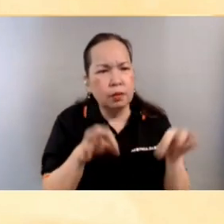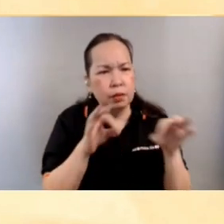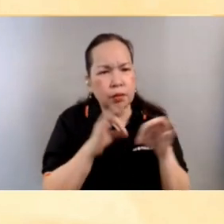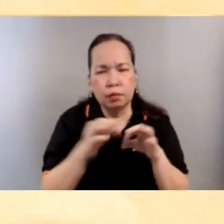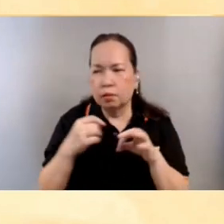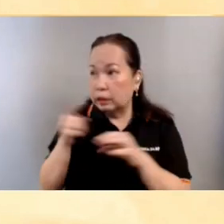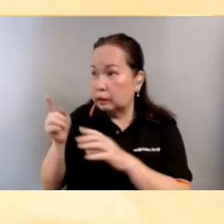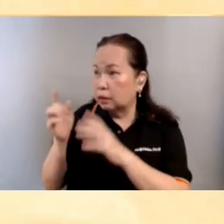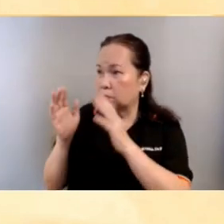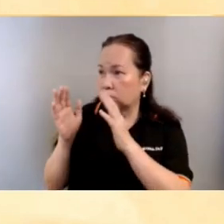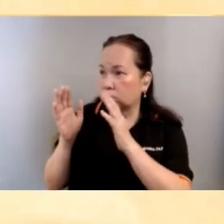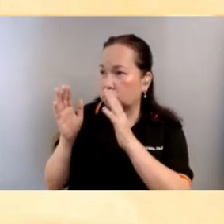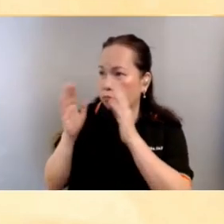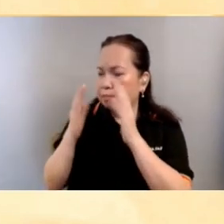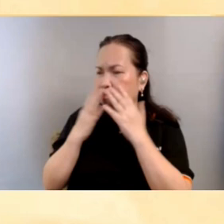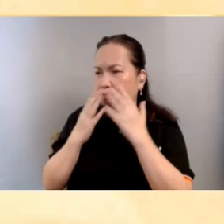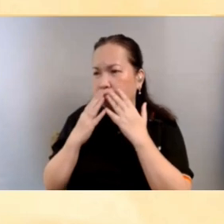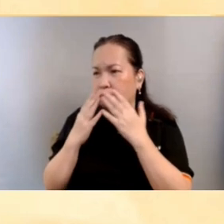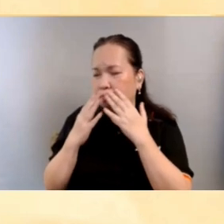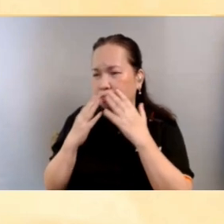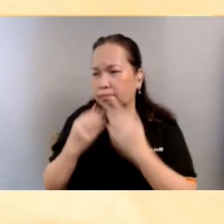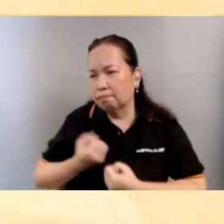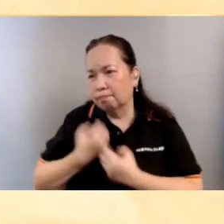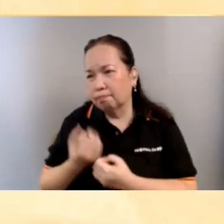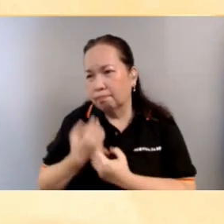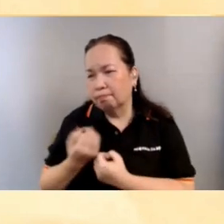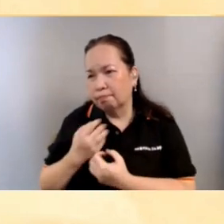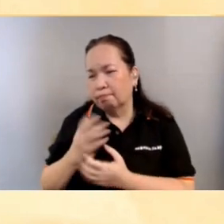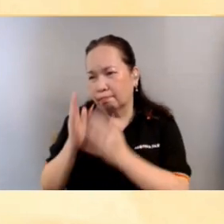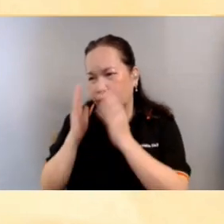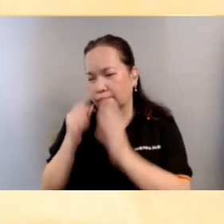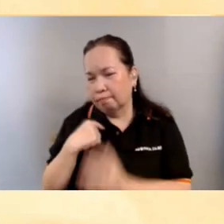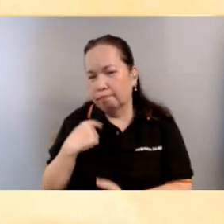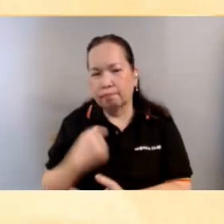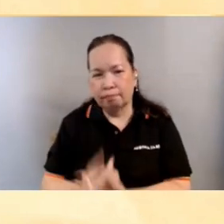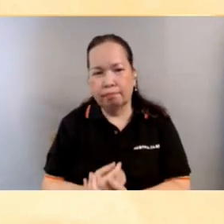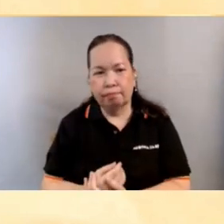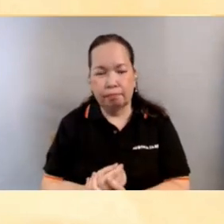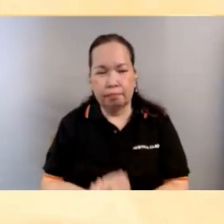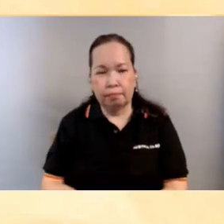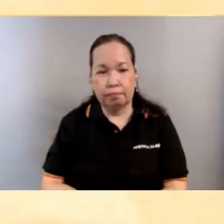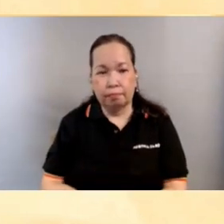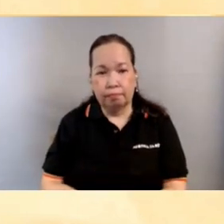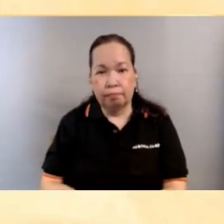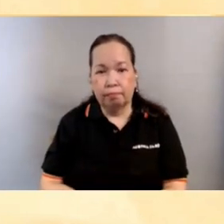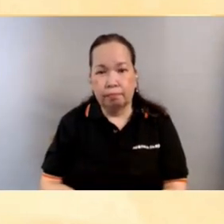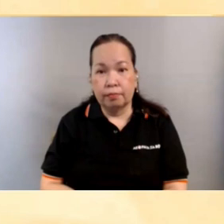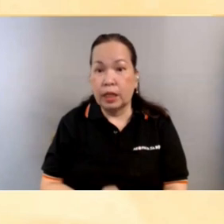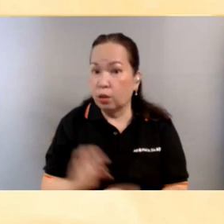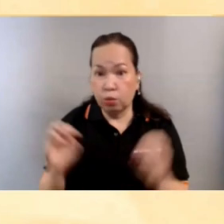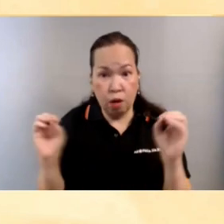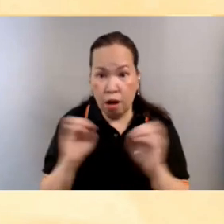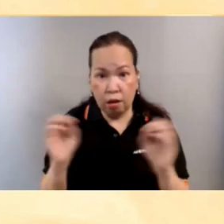we know how to listen, especially to traumatized people, and without